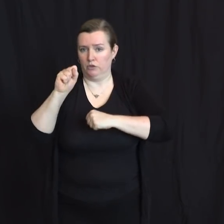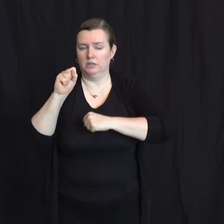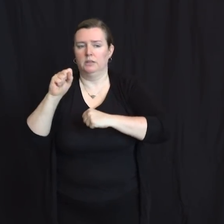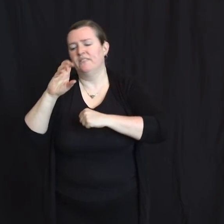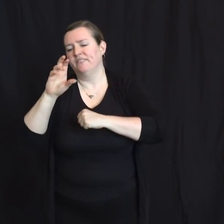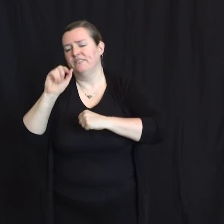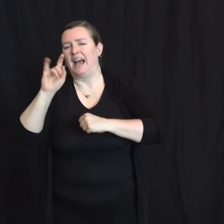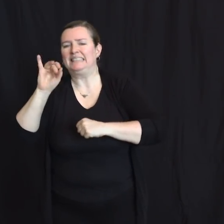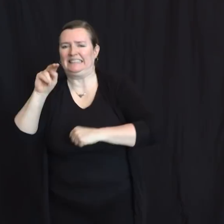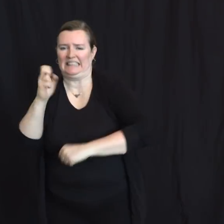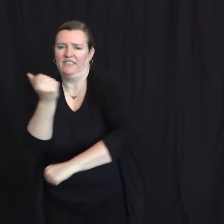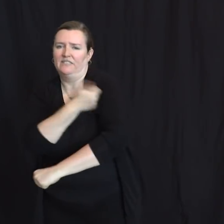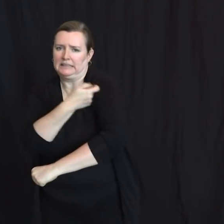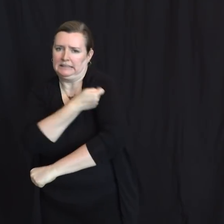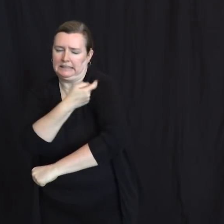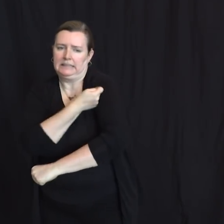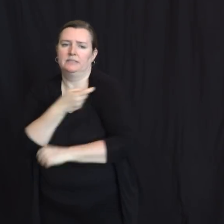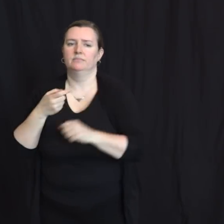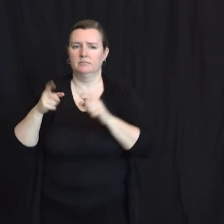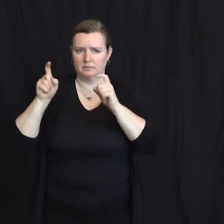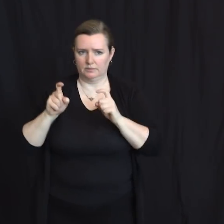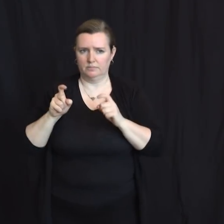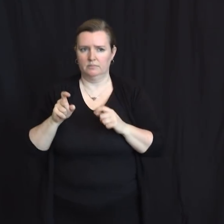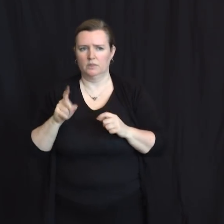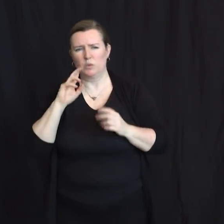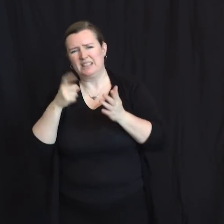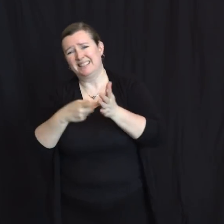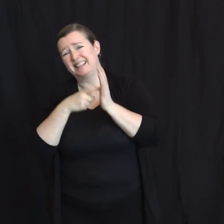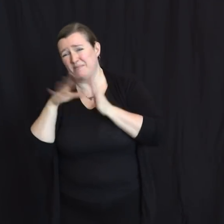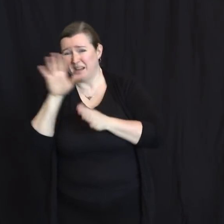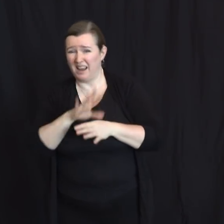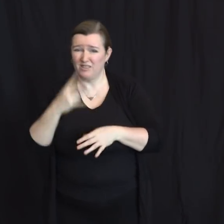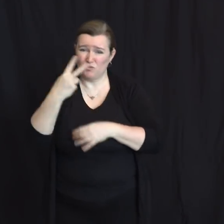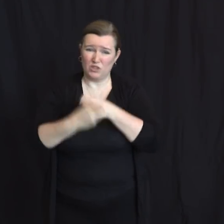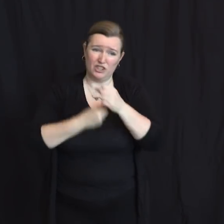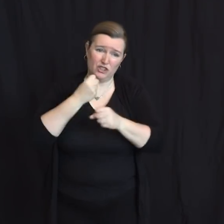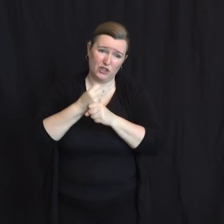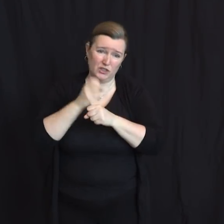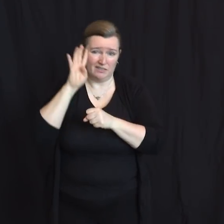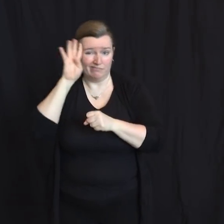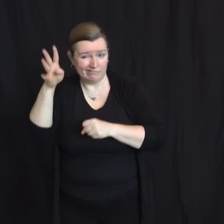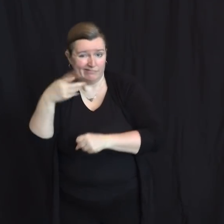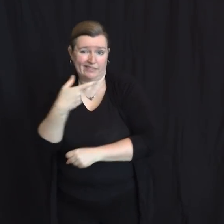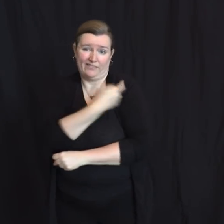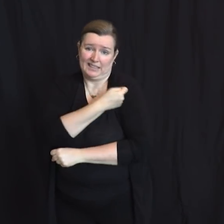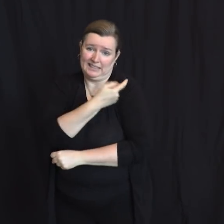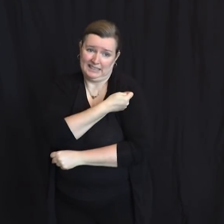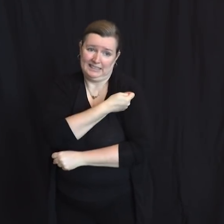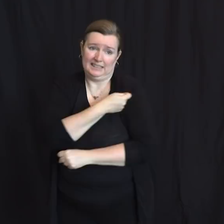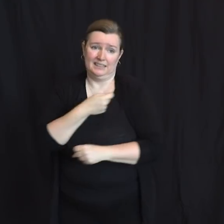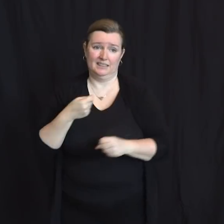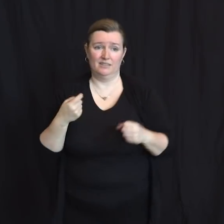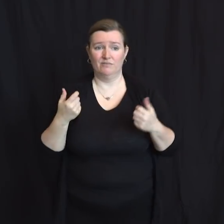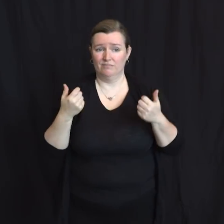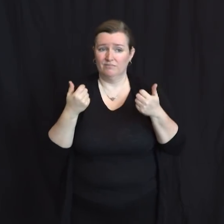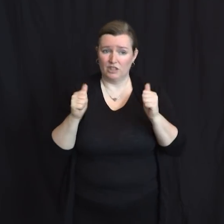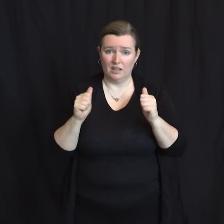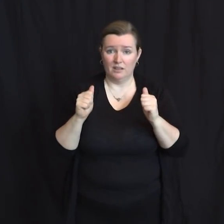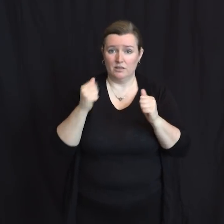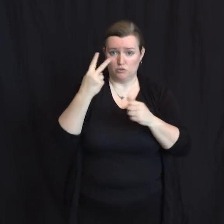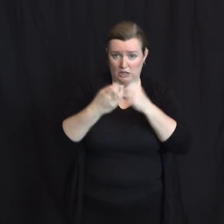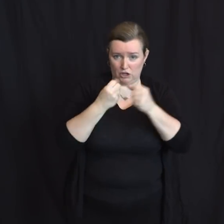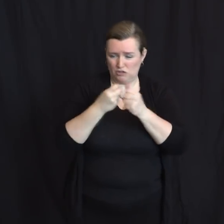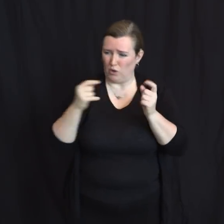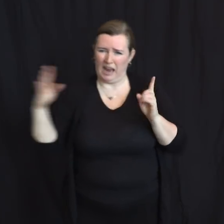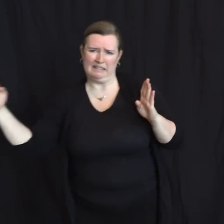different candidate vaccines, it will take 2 years to develop them, to test them. And we're working on ways that 2-year period could potentially